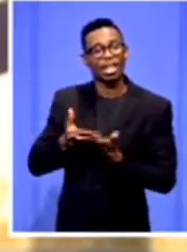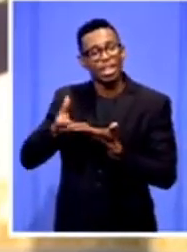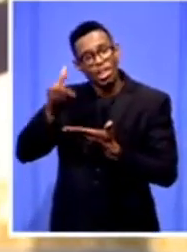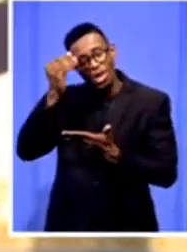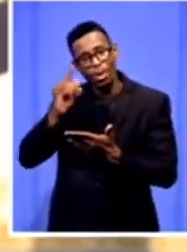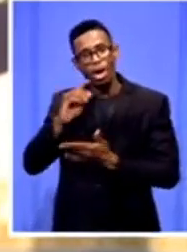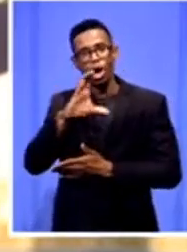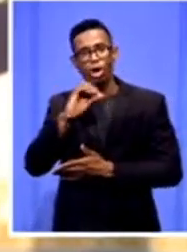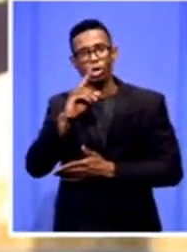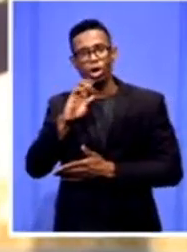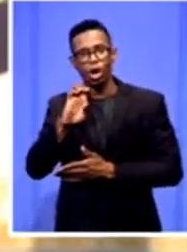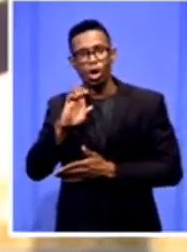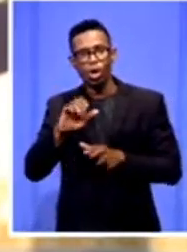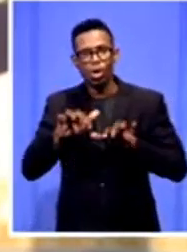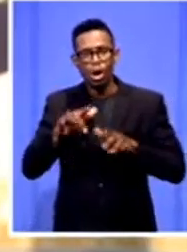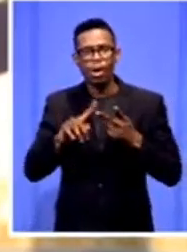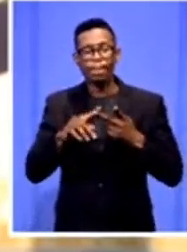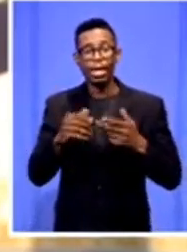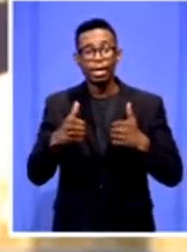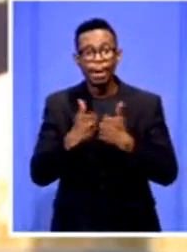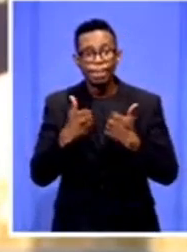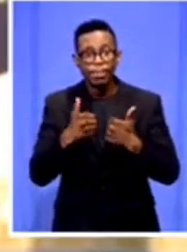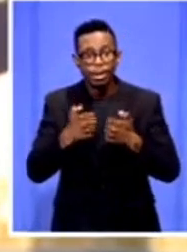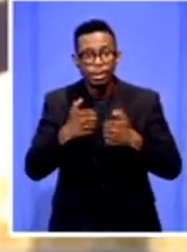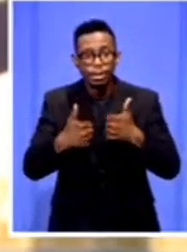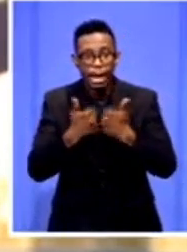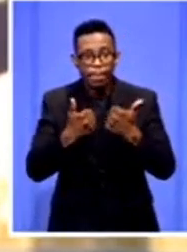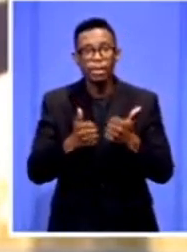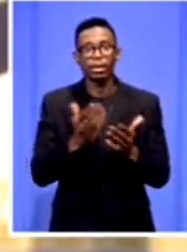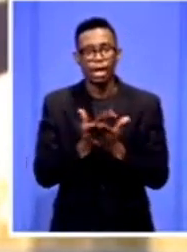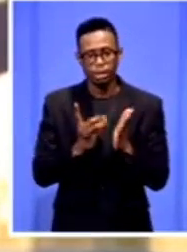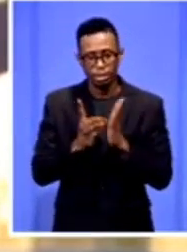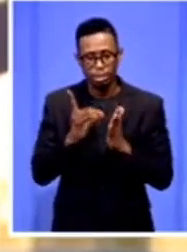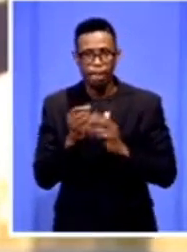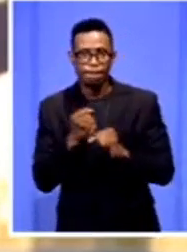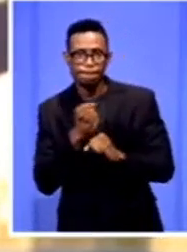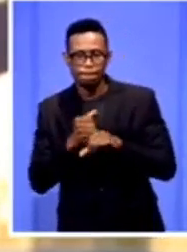games, and program robotics.